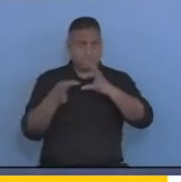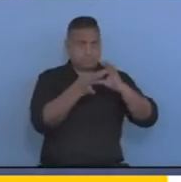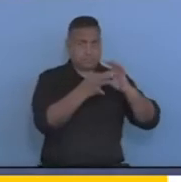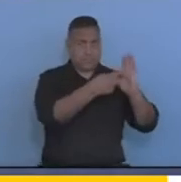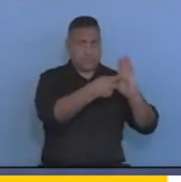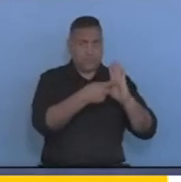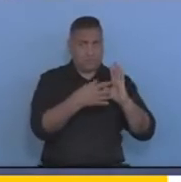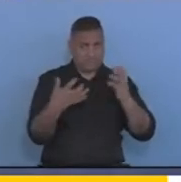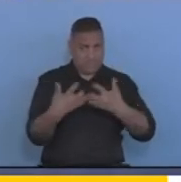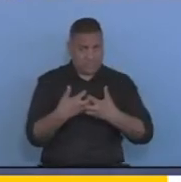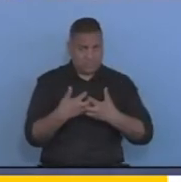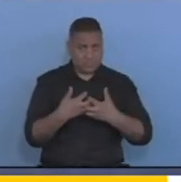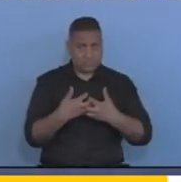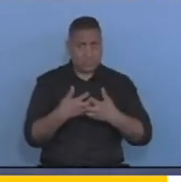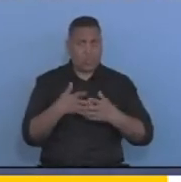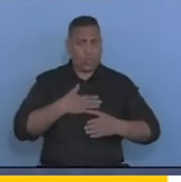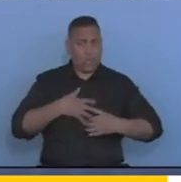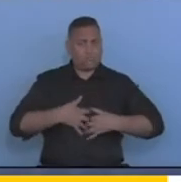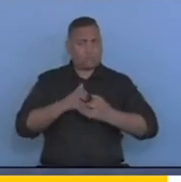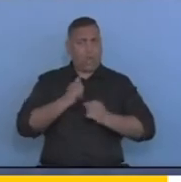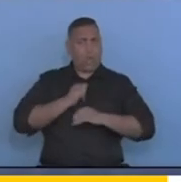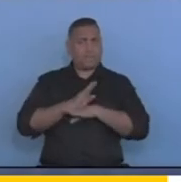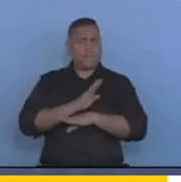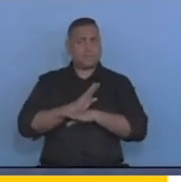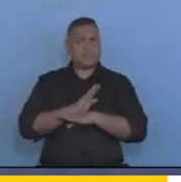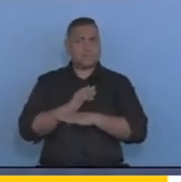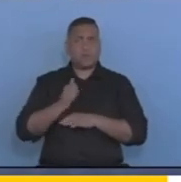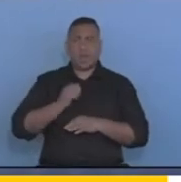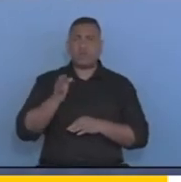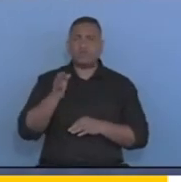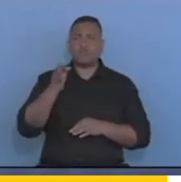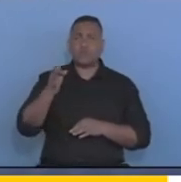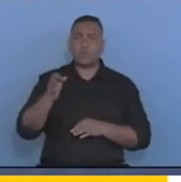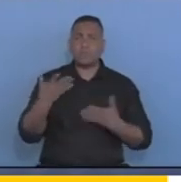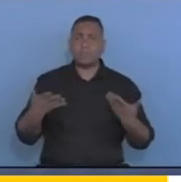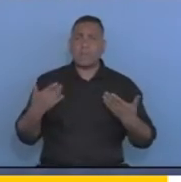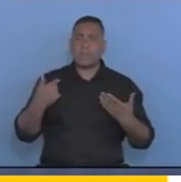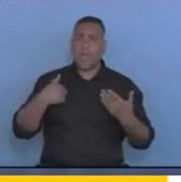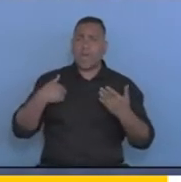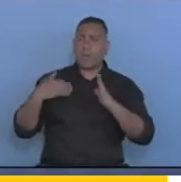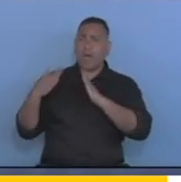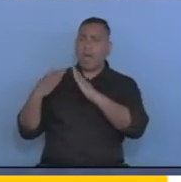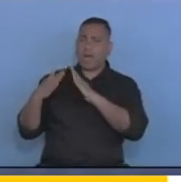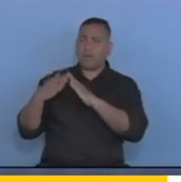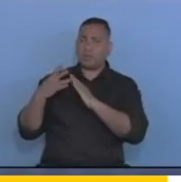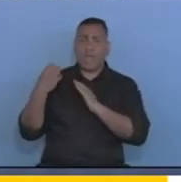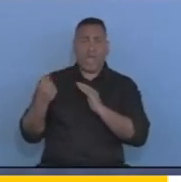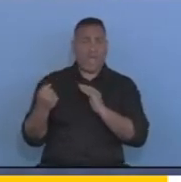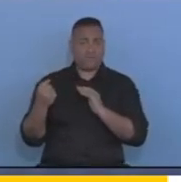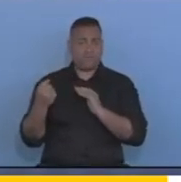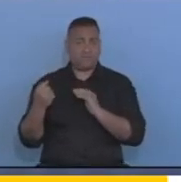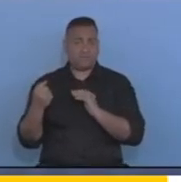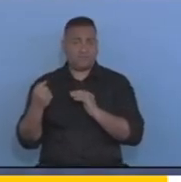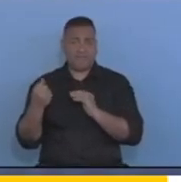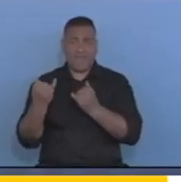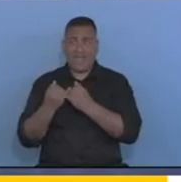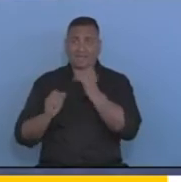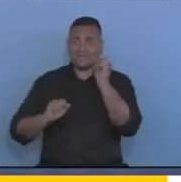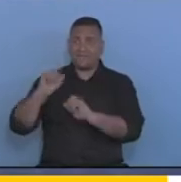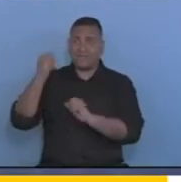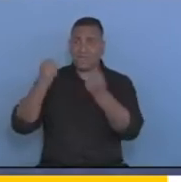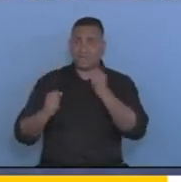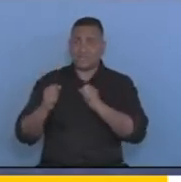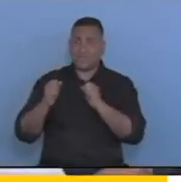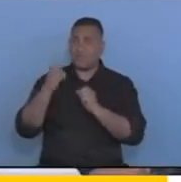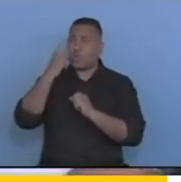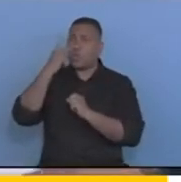this is our future, this is what we need at all of our houses. Yeah, I think a lot of industries, you know, especially our factories are starting to look at how can we generate power, because